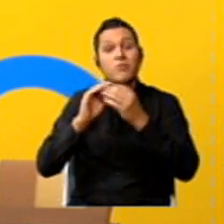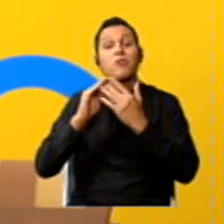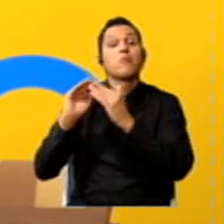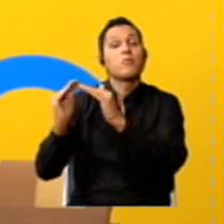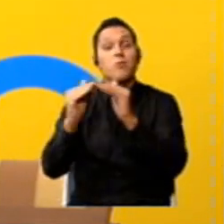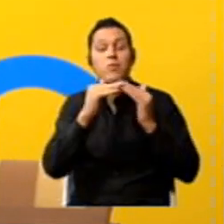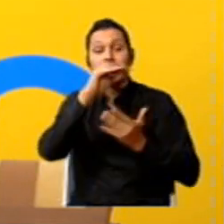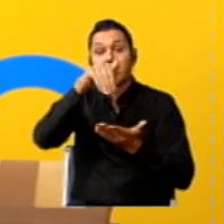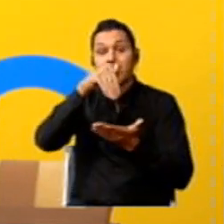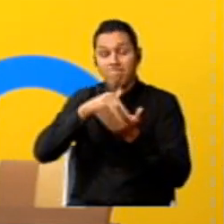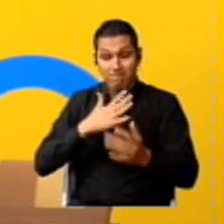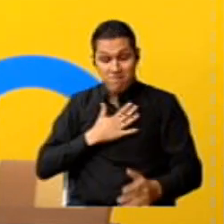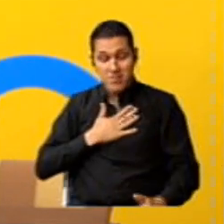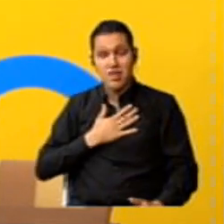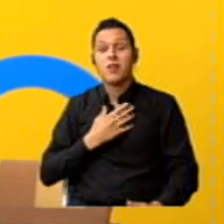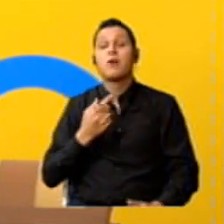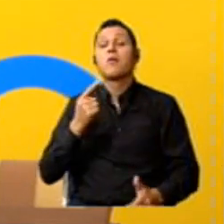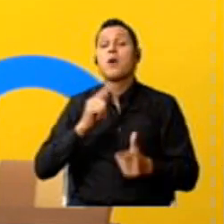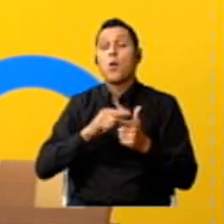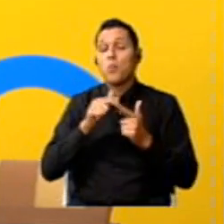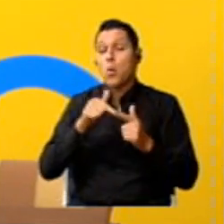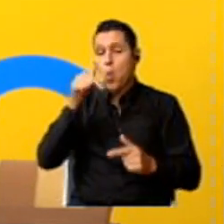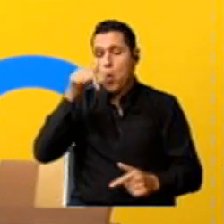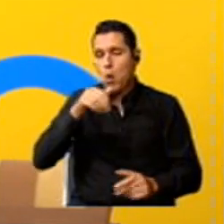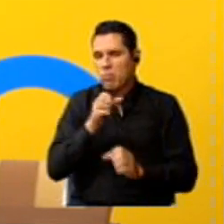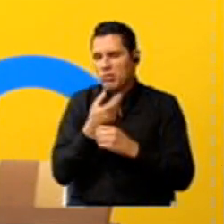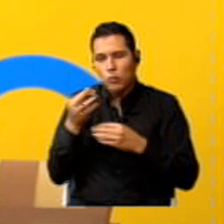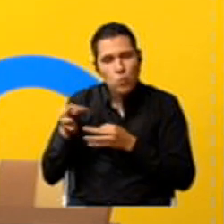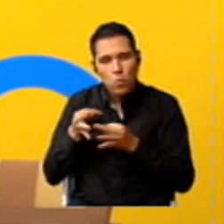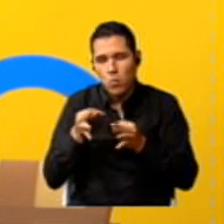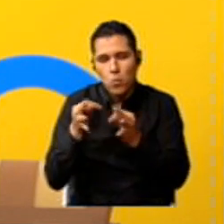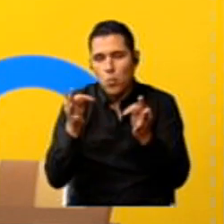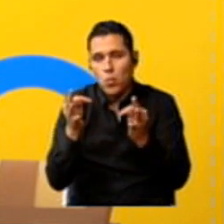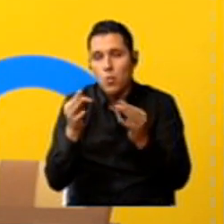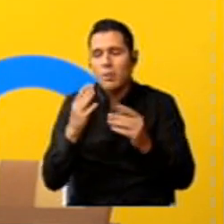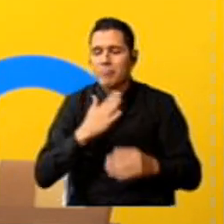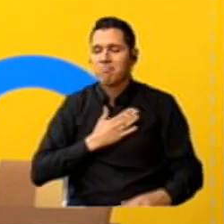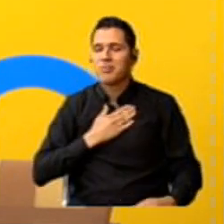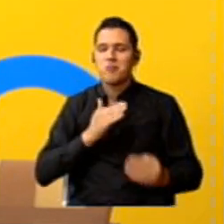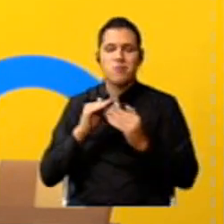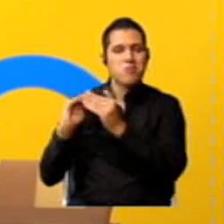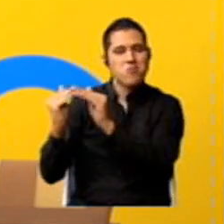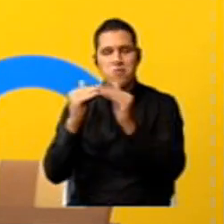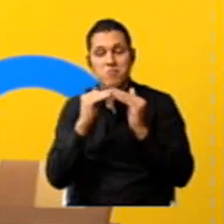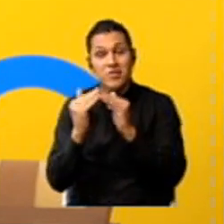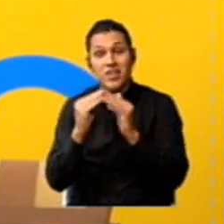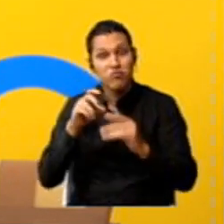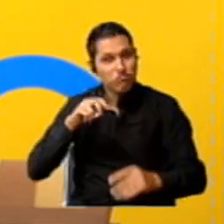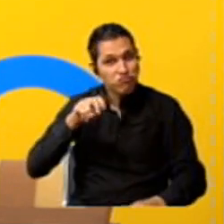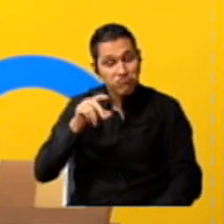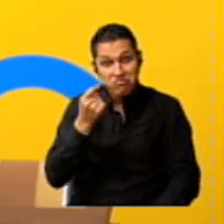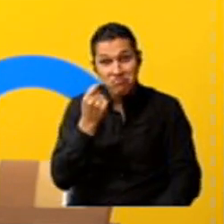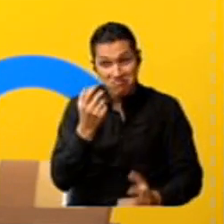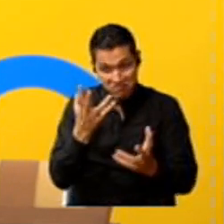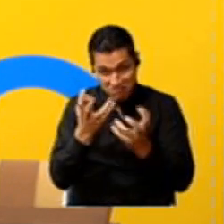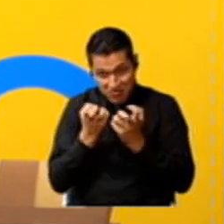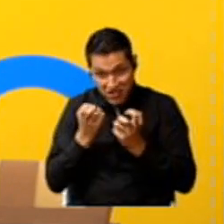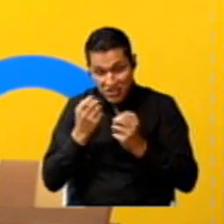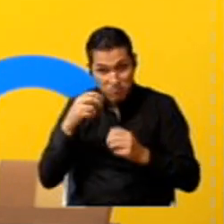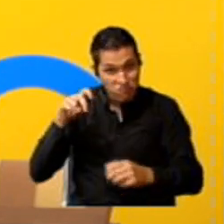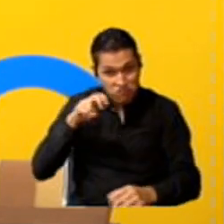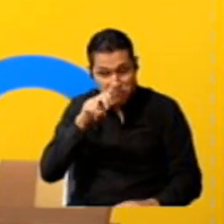So we are going to go to a tour of my community. Do you want to know my